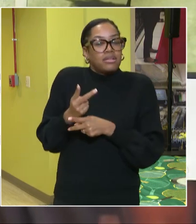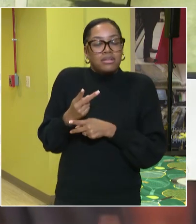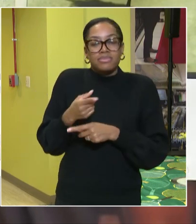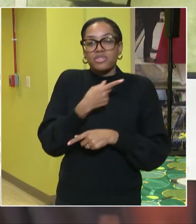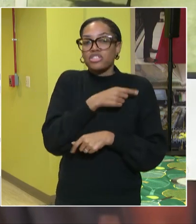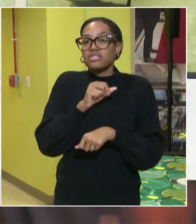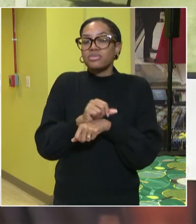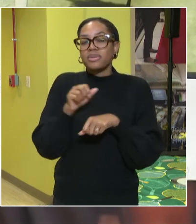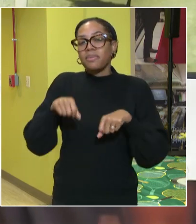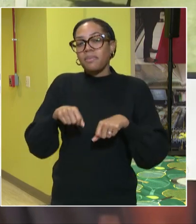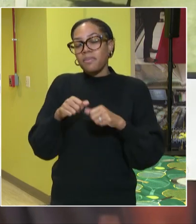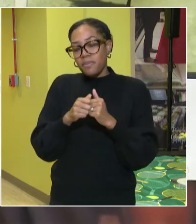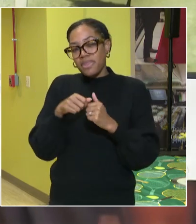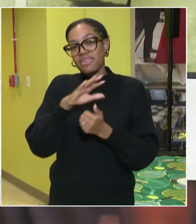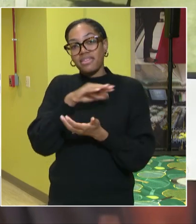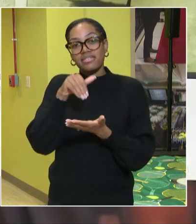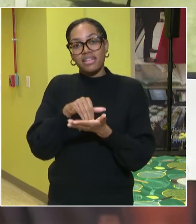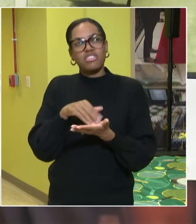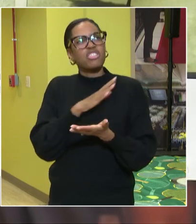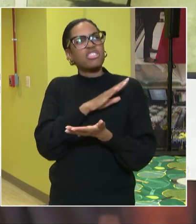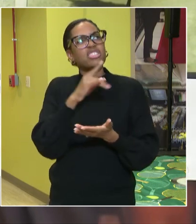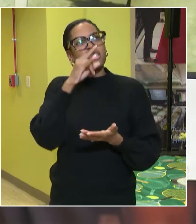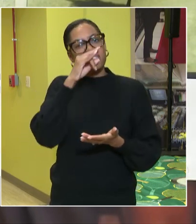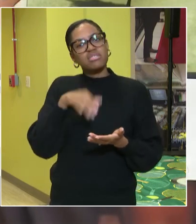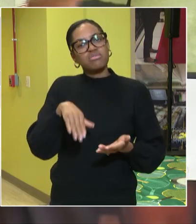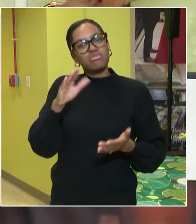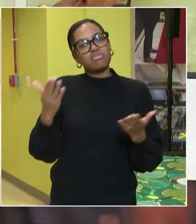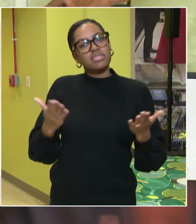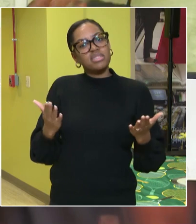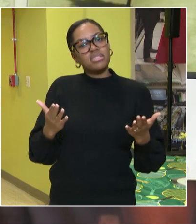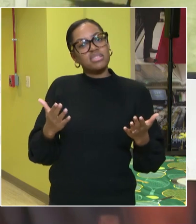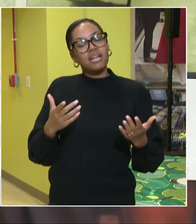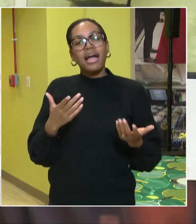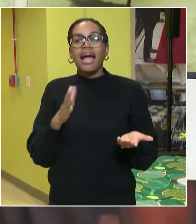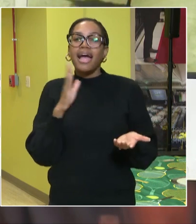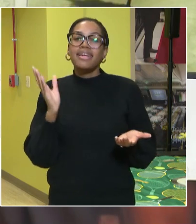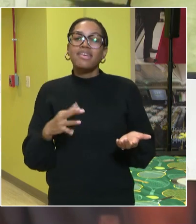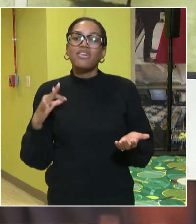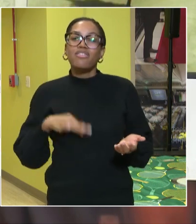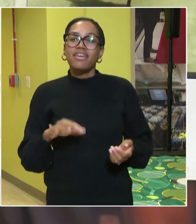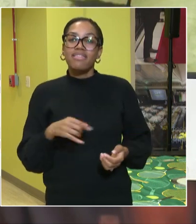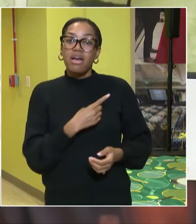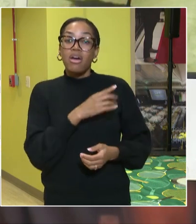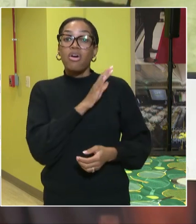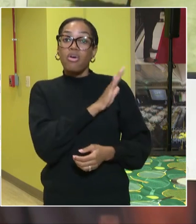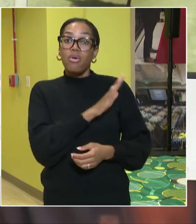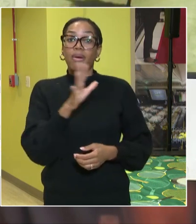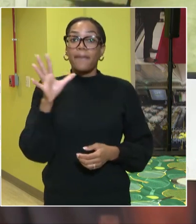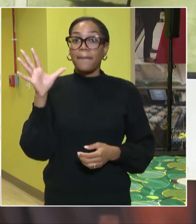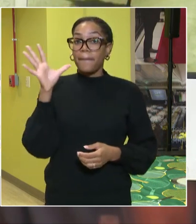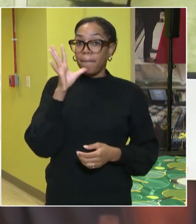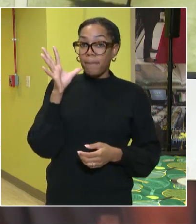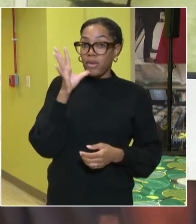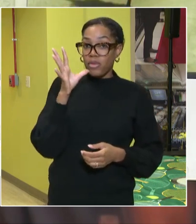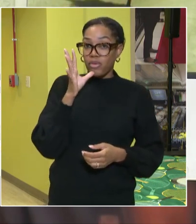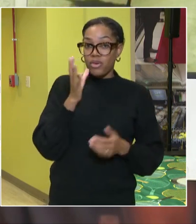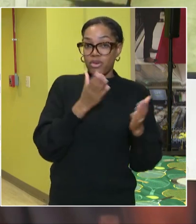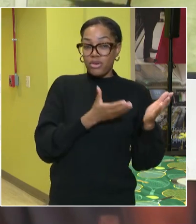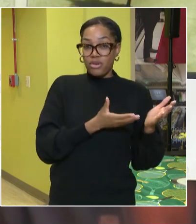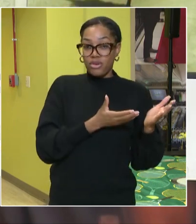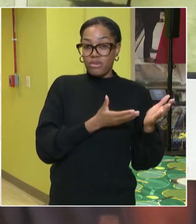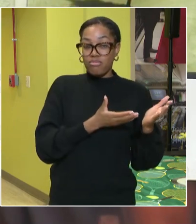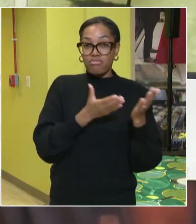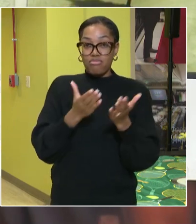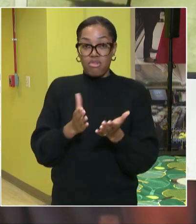this center. Her kids grew up here. Matter of fact, I don't even give her that credit. Her mother brought her